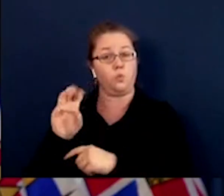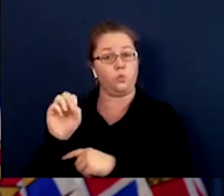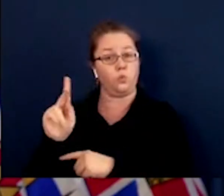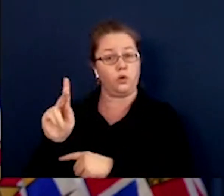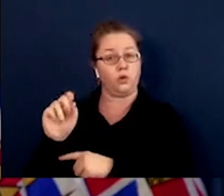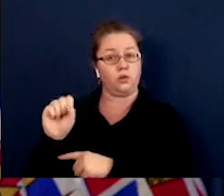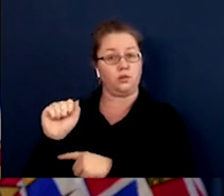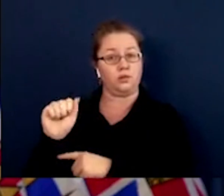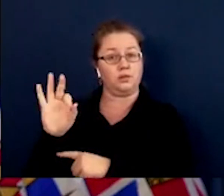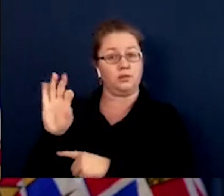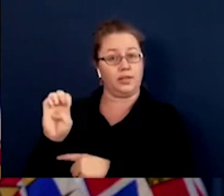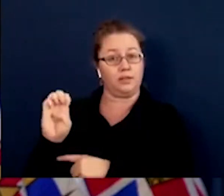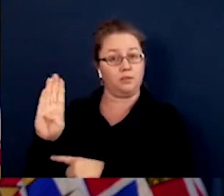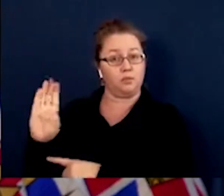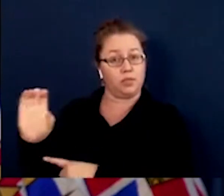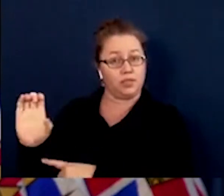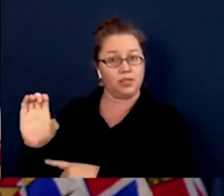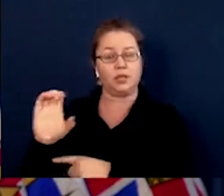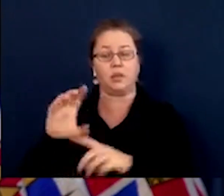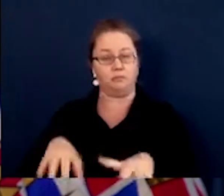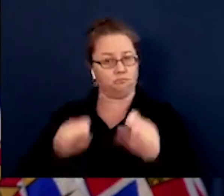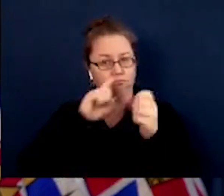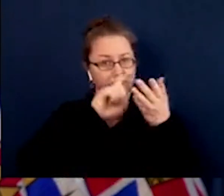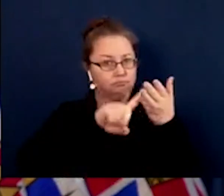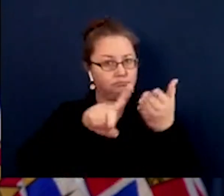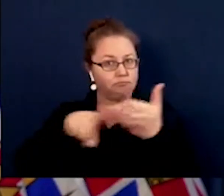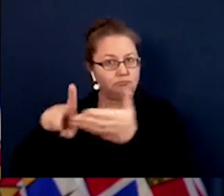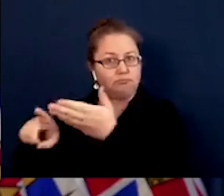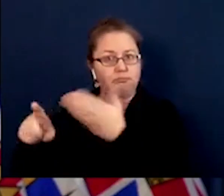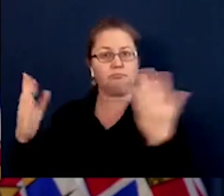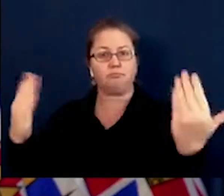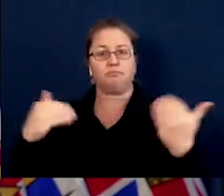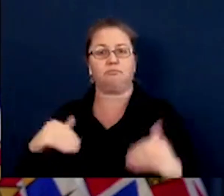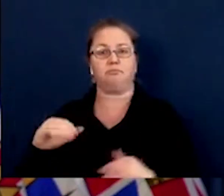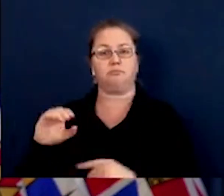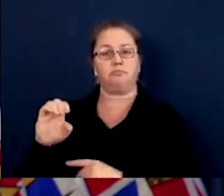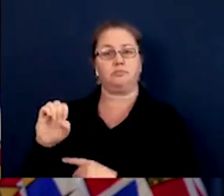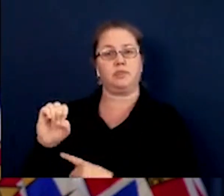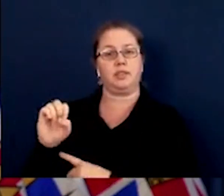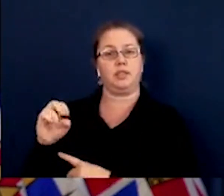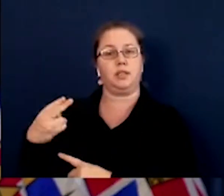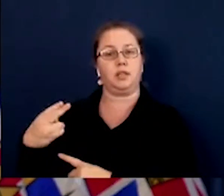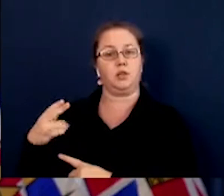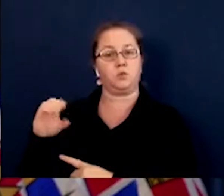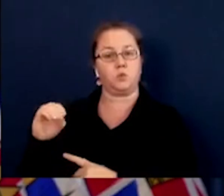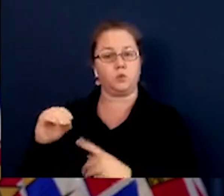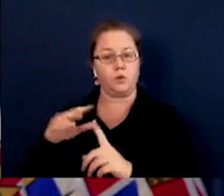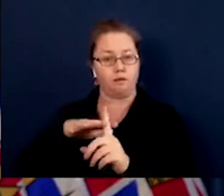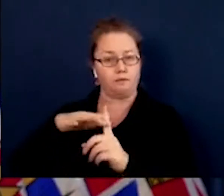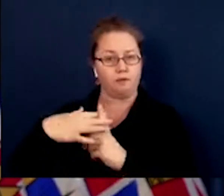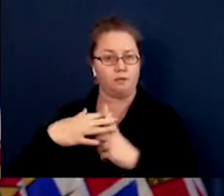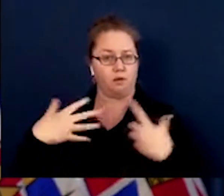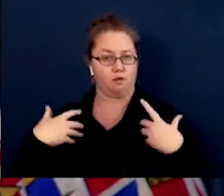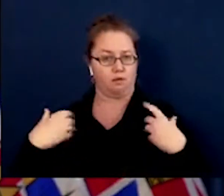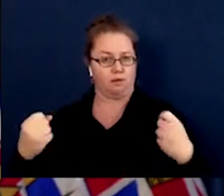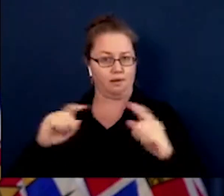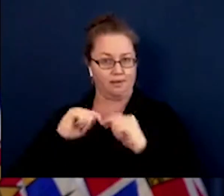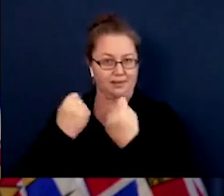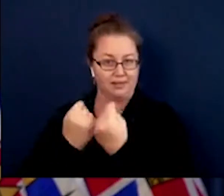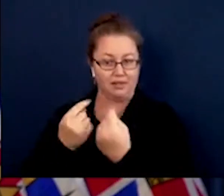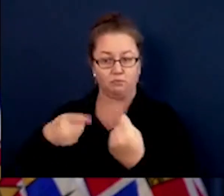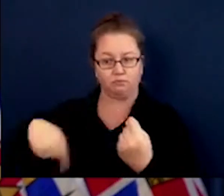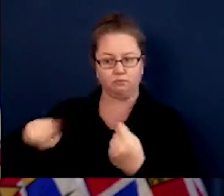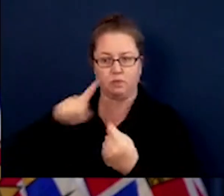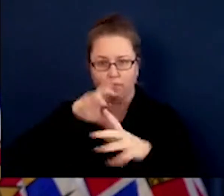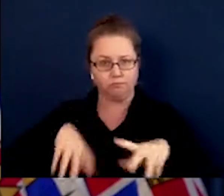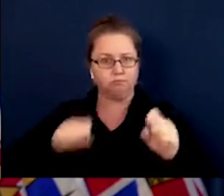in the coming weeks and days, and by our environmental health teams, and enhanced enforcement across the province to try and address